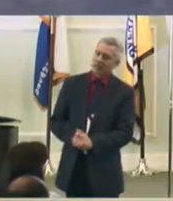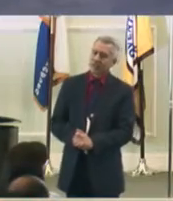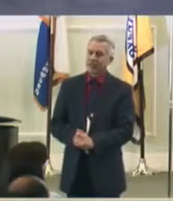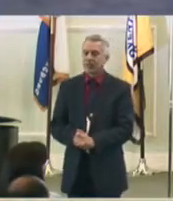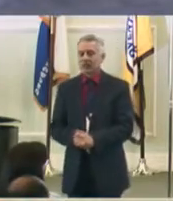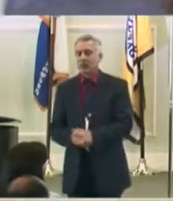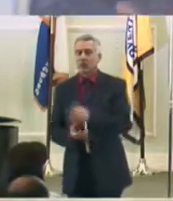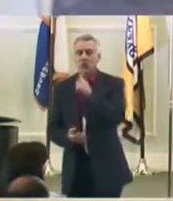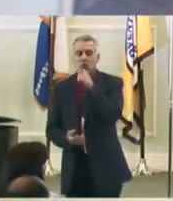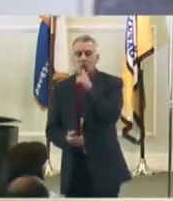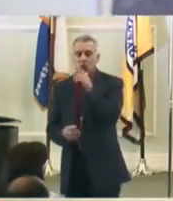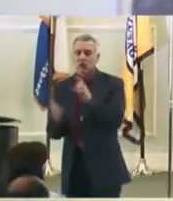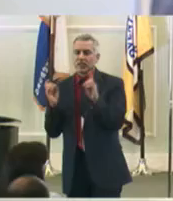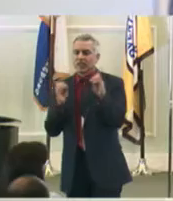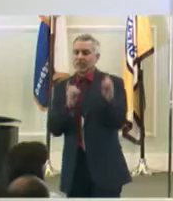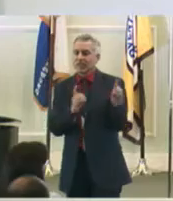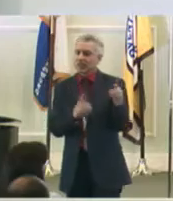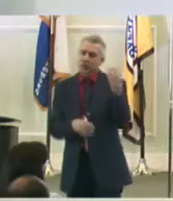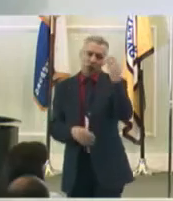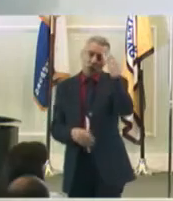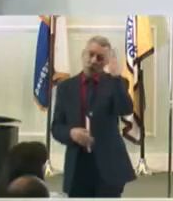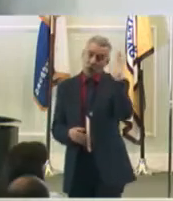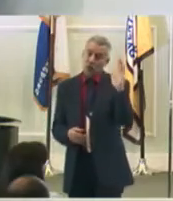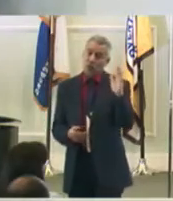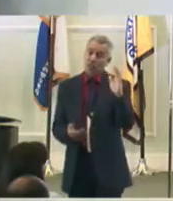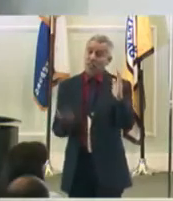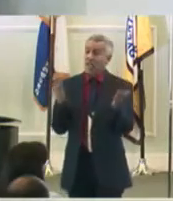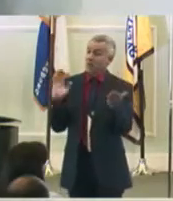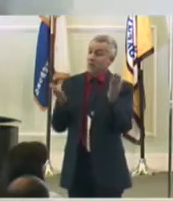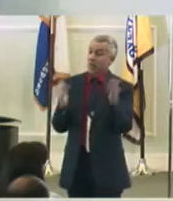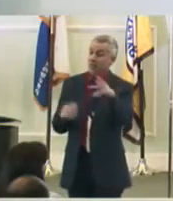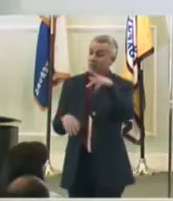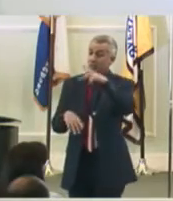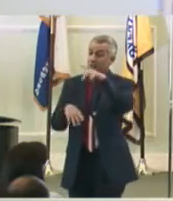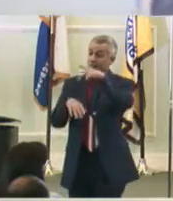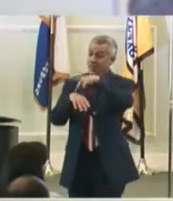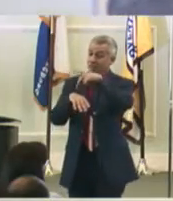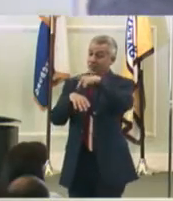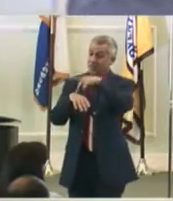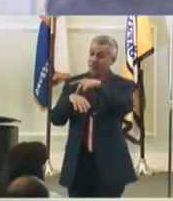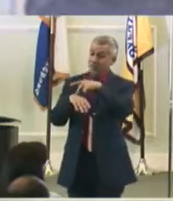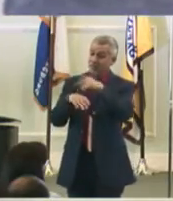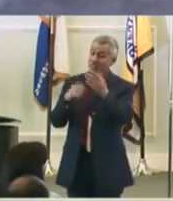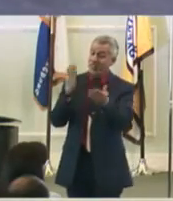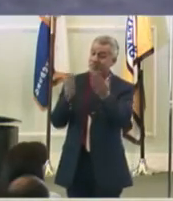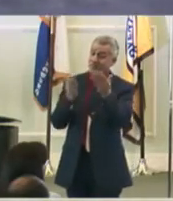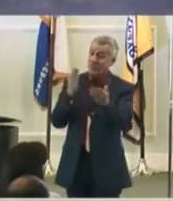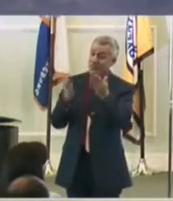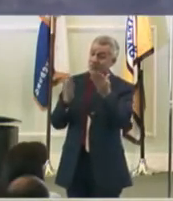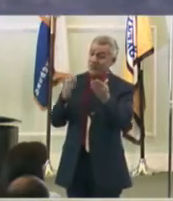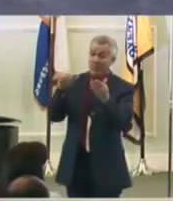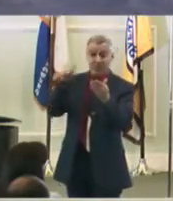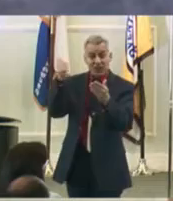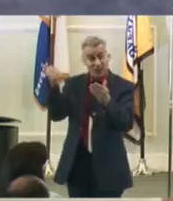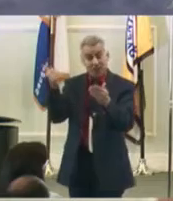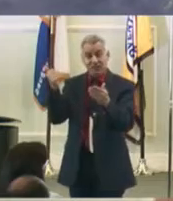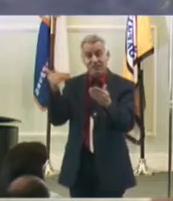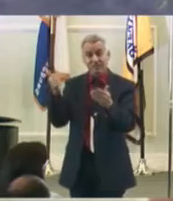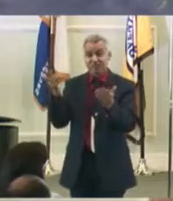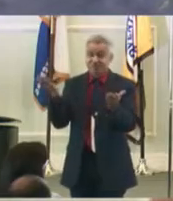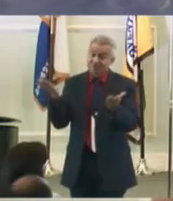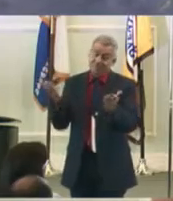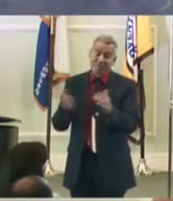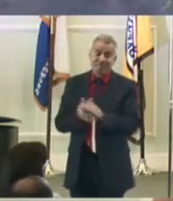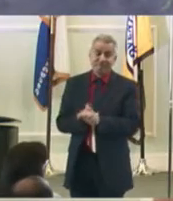but they must have noticed some things about how John and his disciples were praying differently too. There was a relationship paradigm